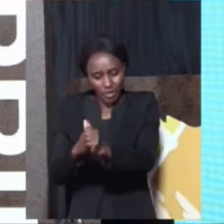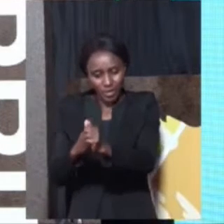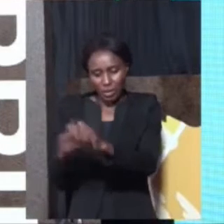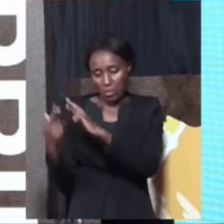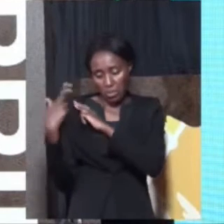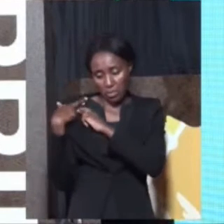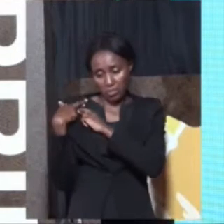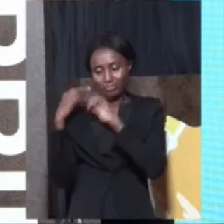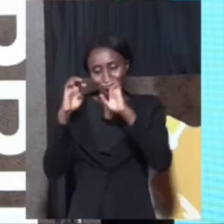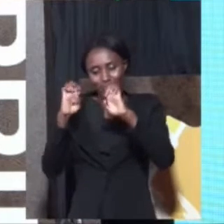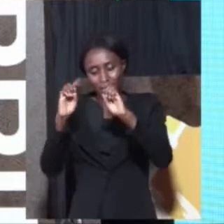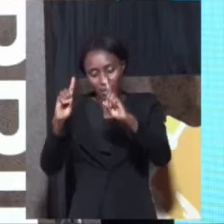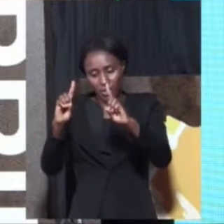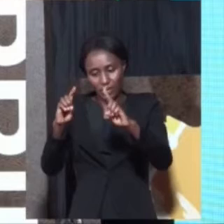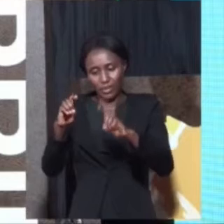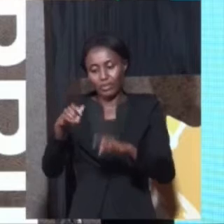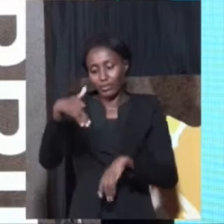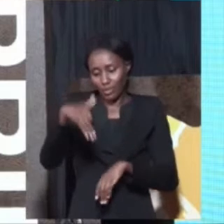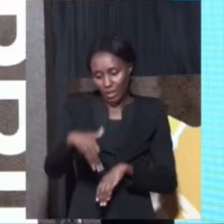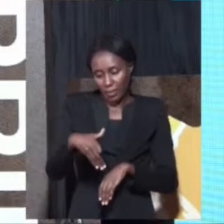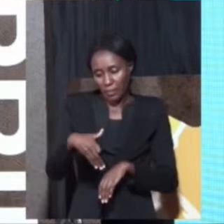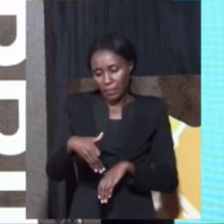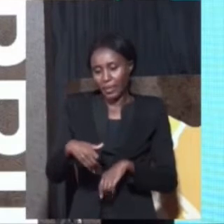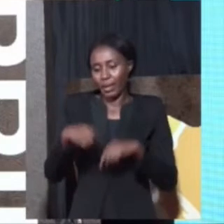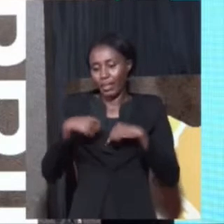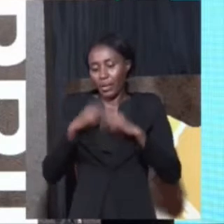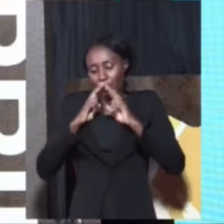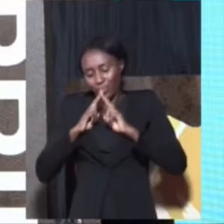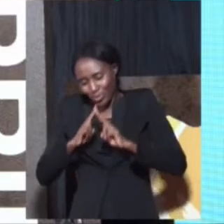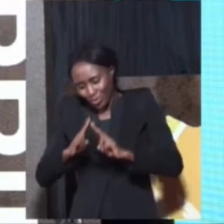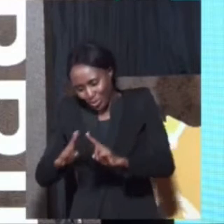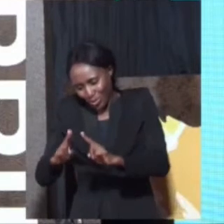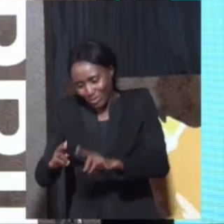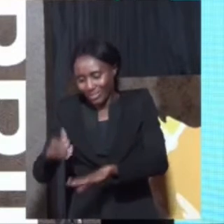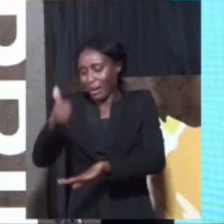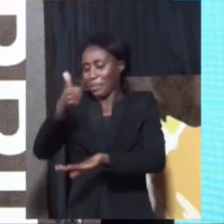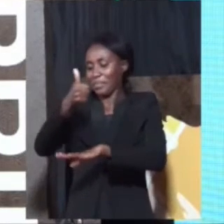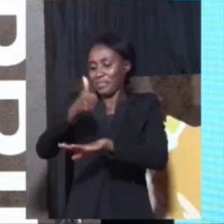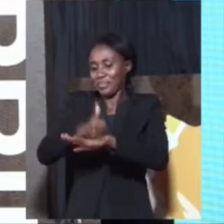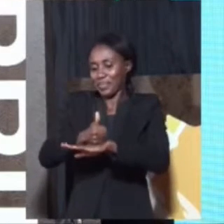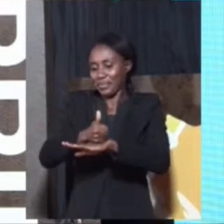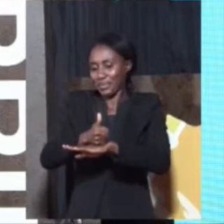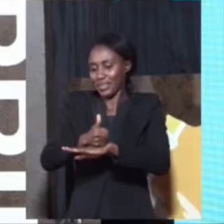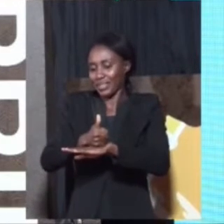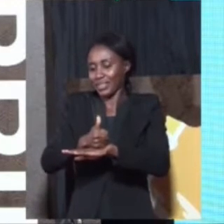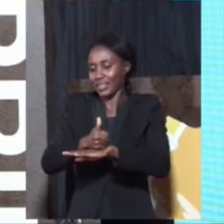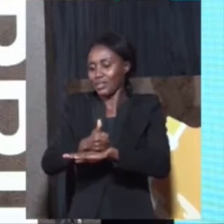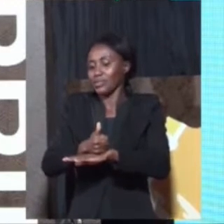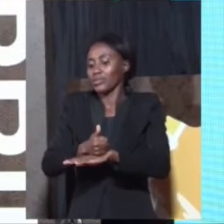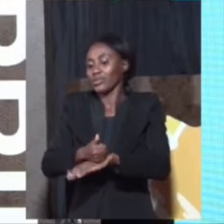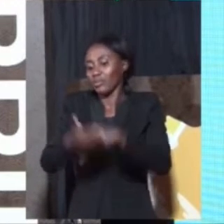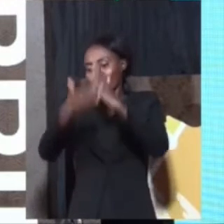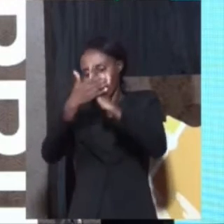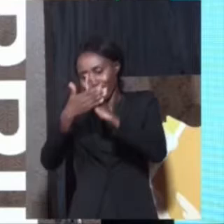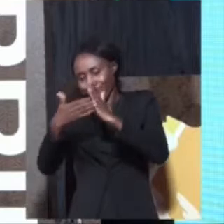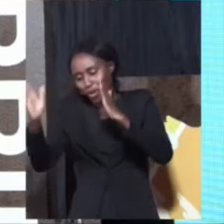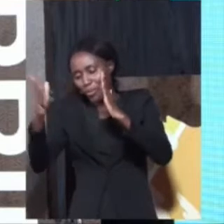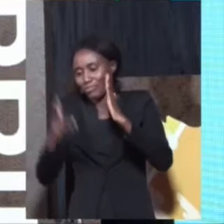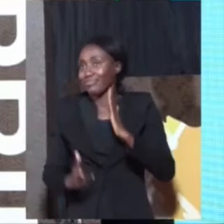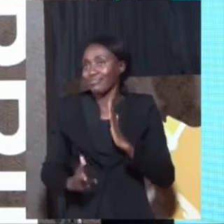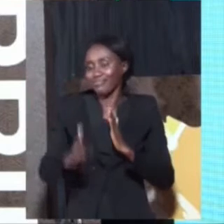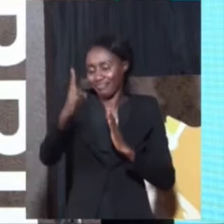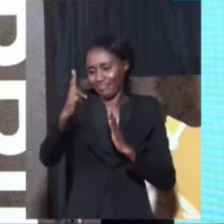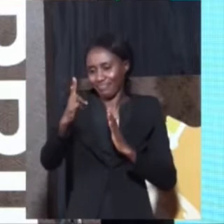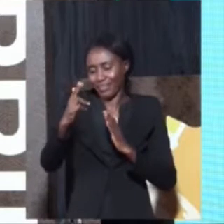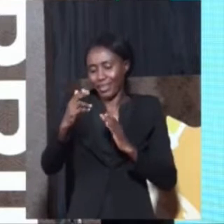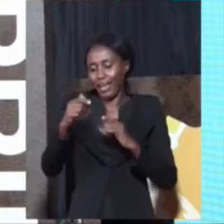Republic of Namibia, it is my honor and privilege to officially launch the trust. And may